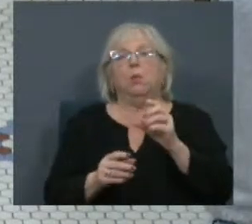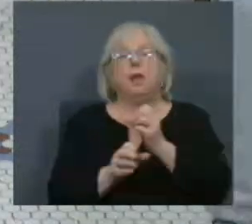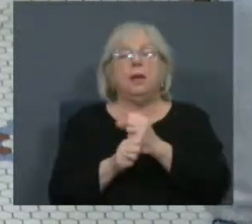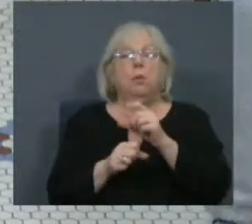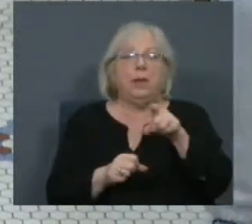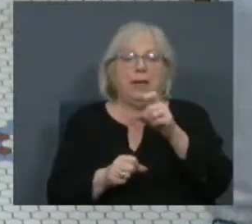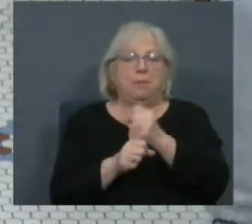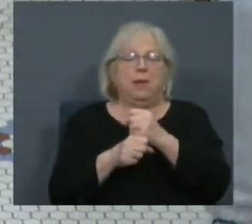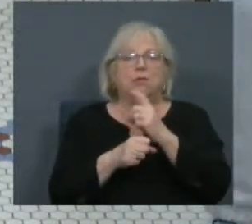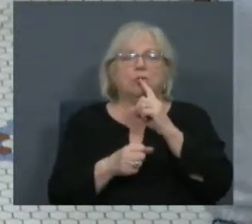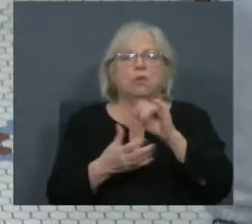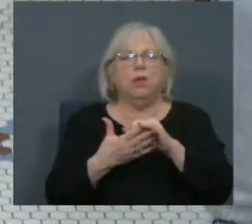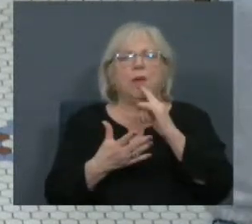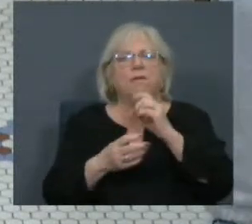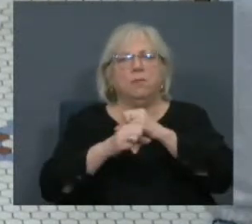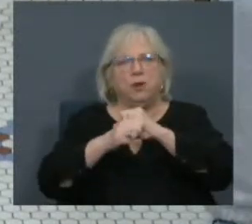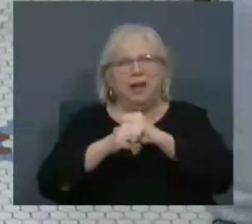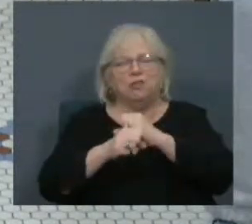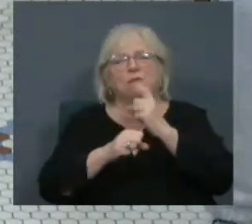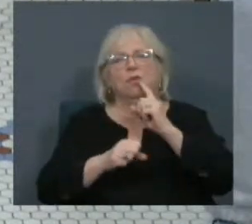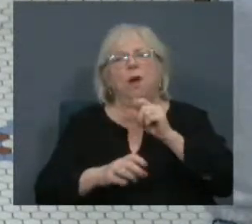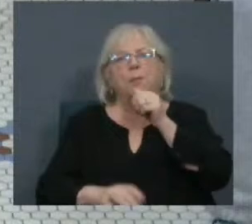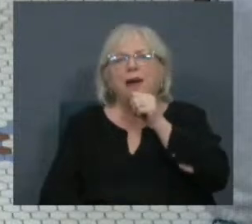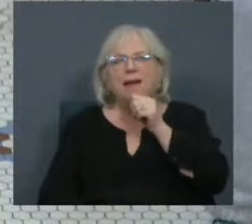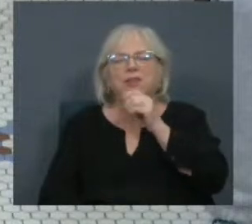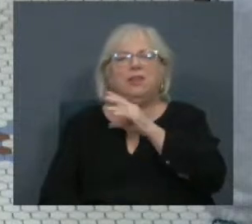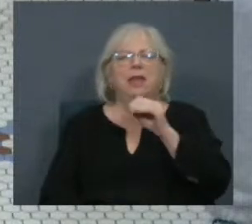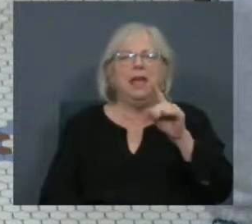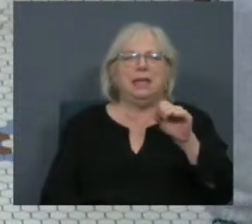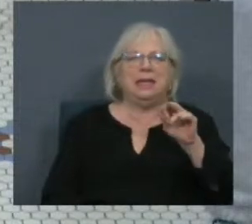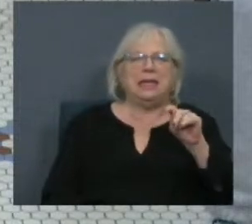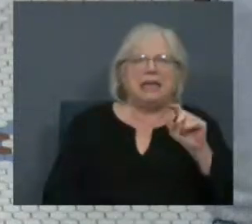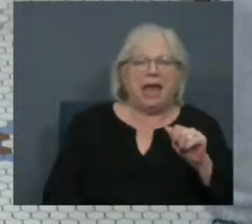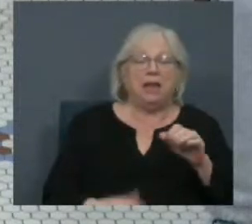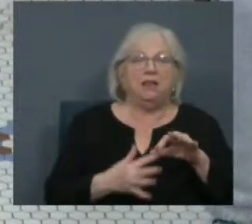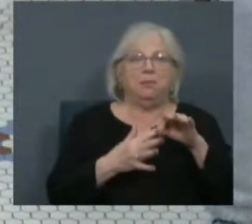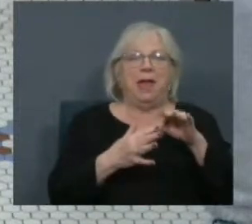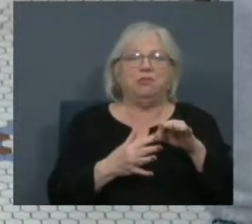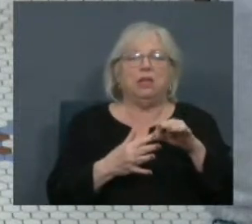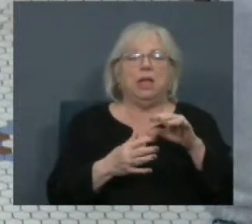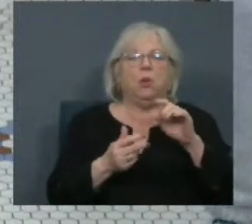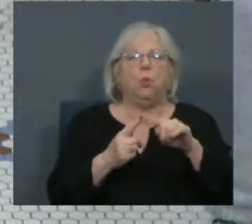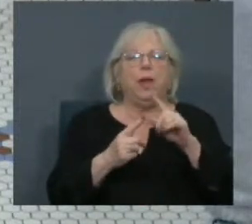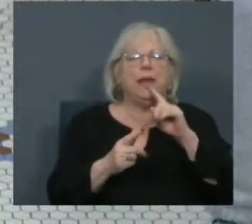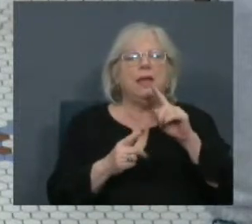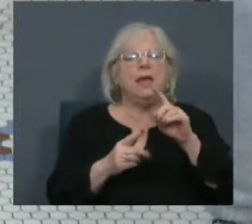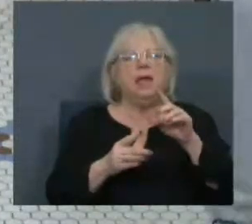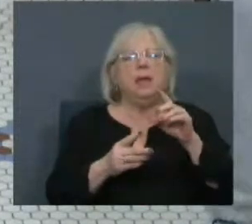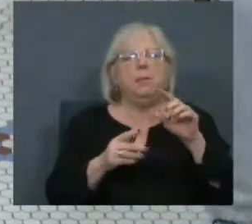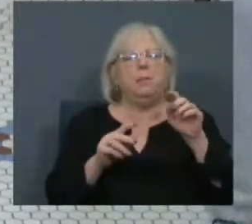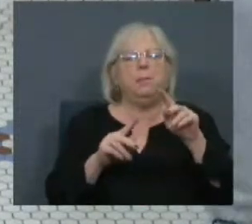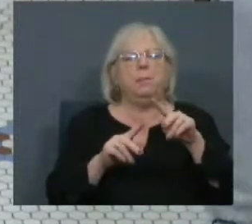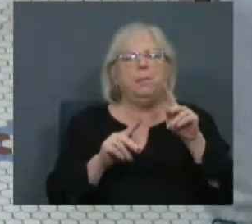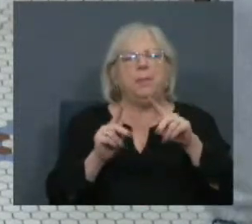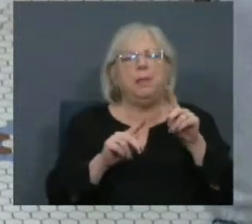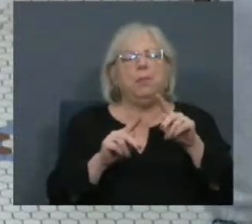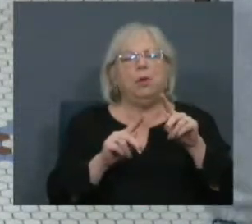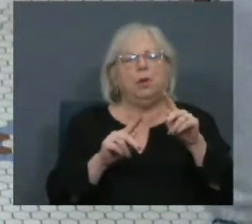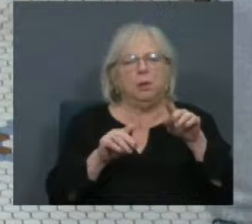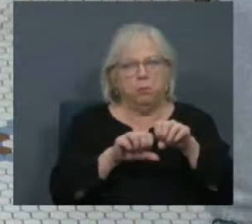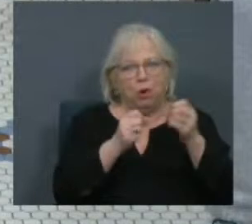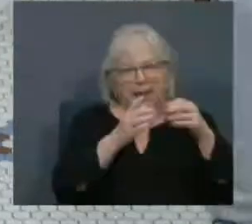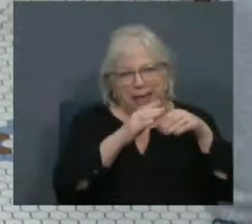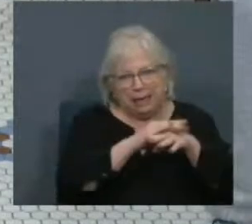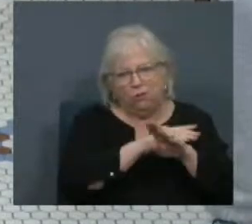there are safeguards on our privacy of our data, especially in the instances of data breaches. We need to make sure